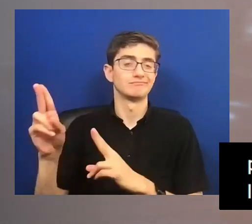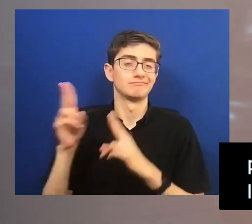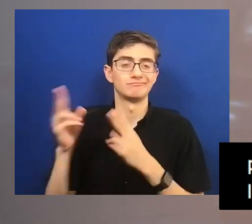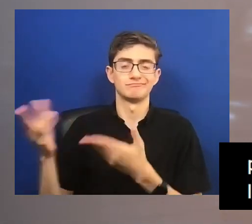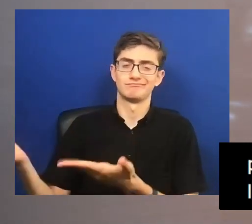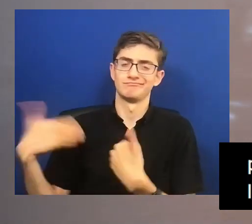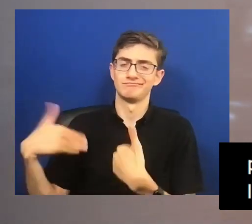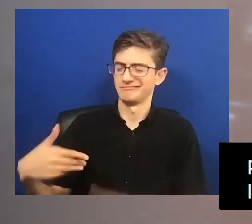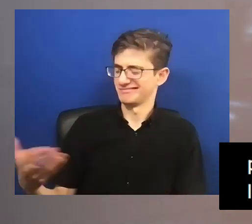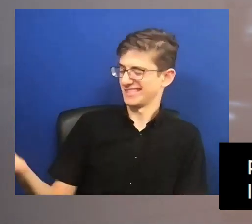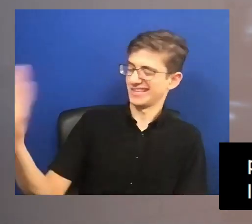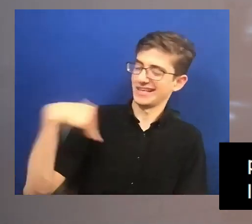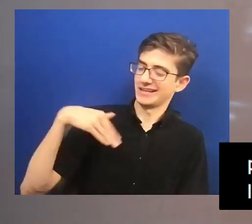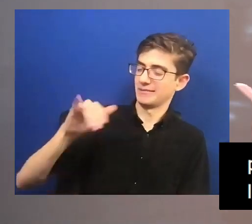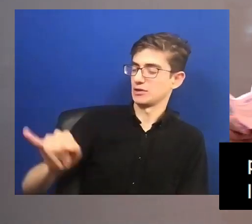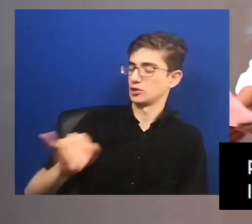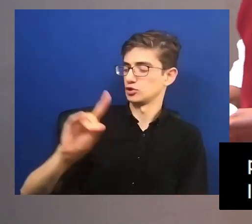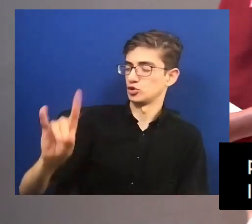up, Jodia Vanell.